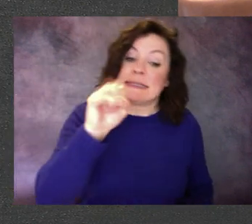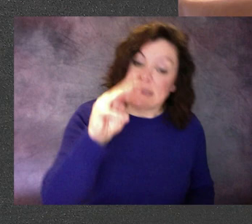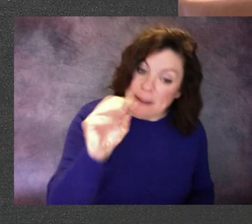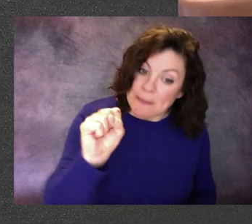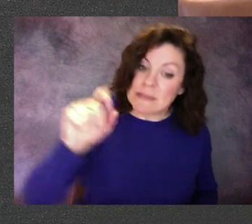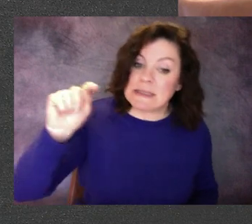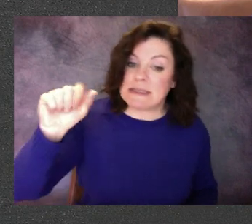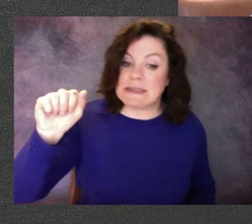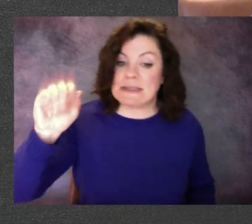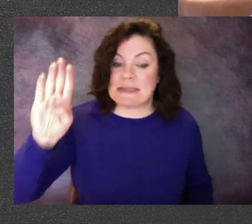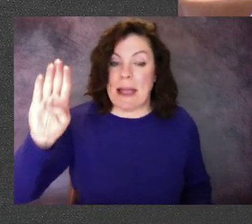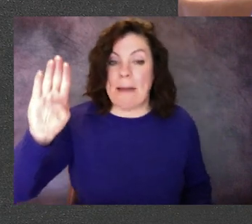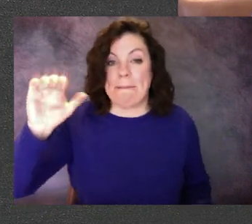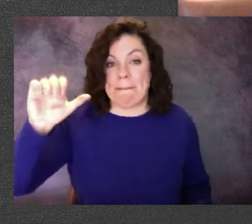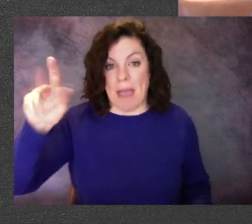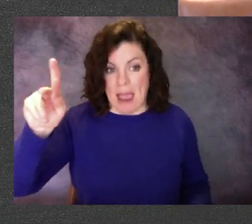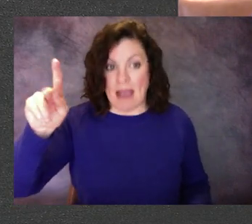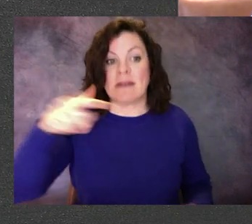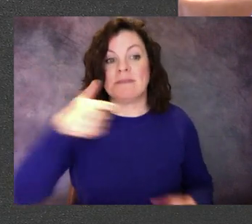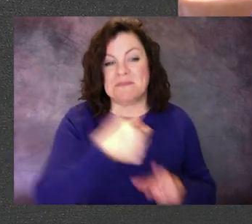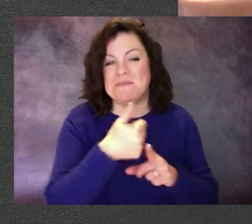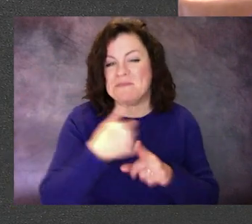holes on the pages. Check it out.